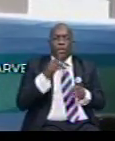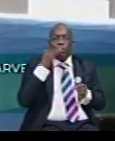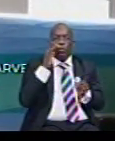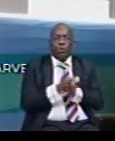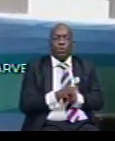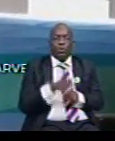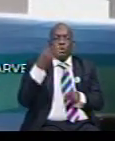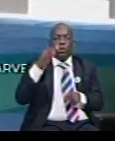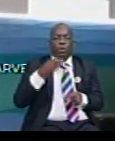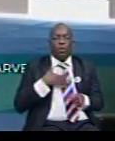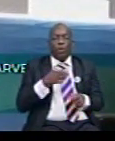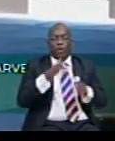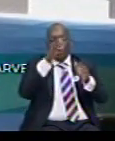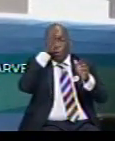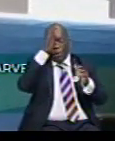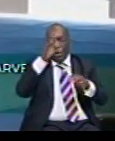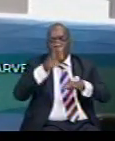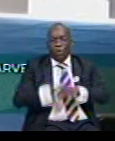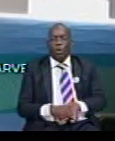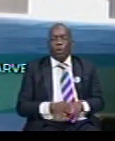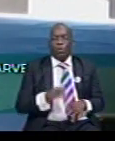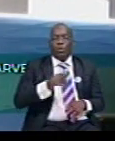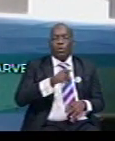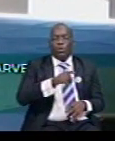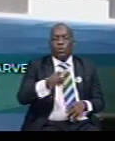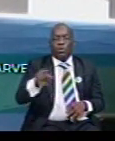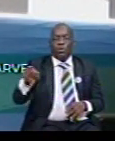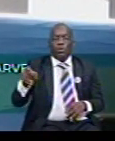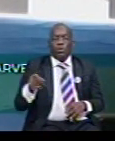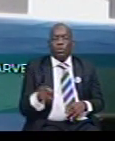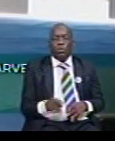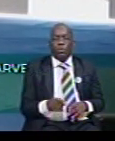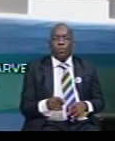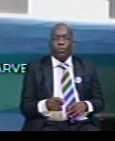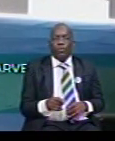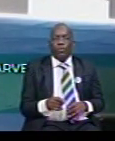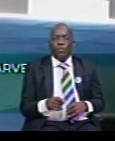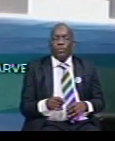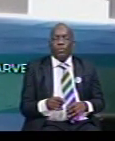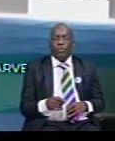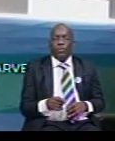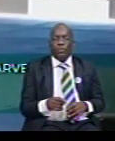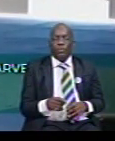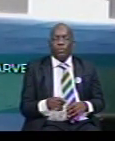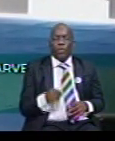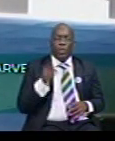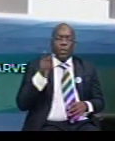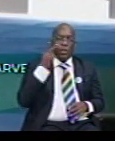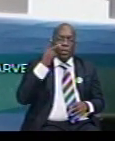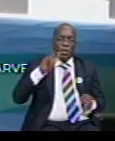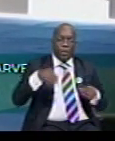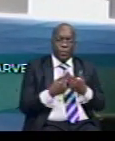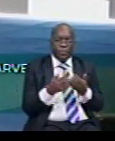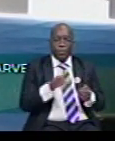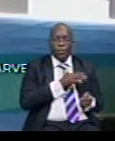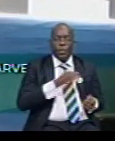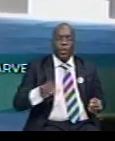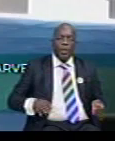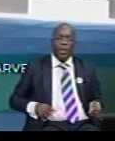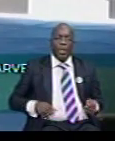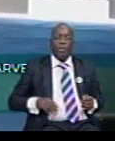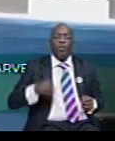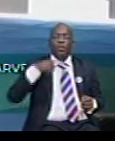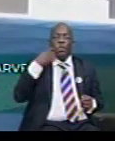my Father upon you. And did you listen to how Christ said that? He said, I know